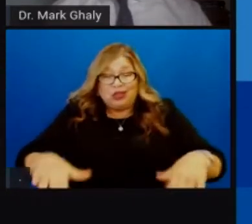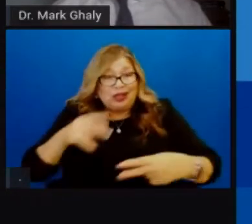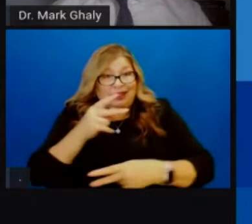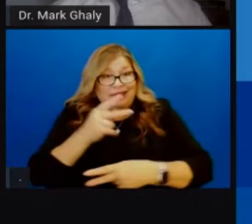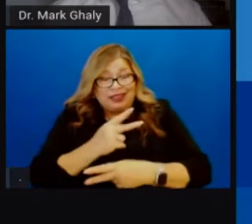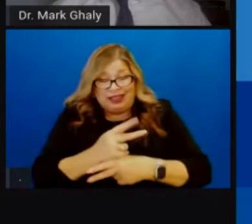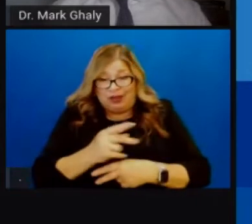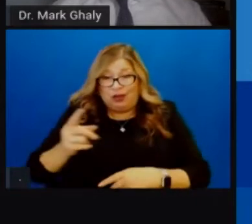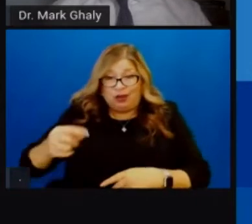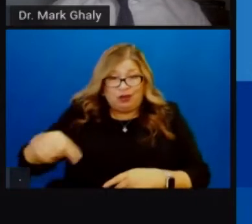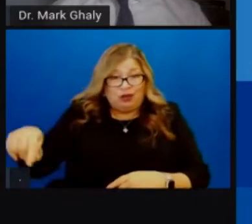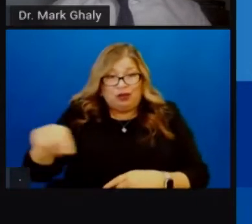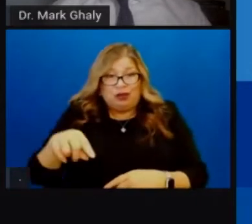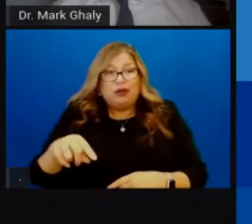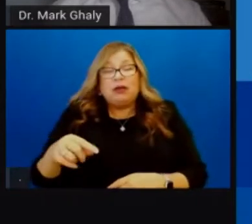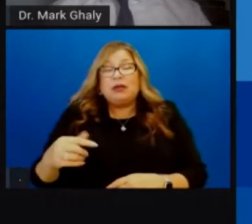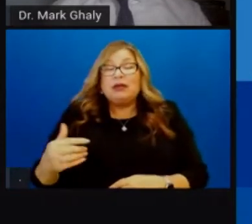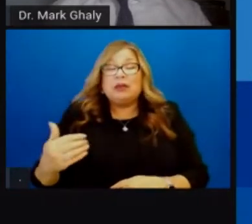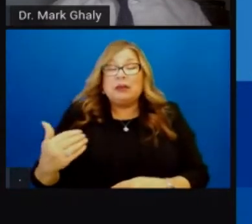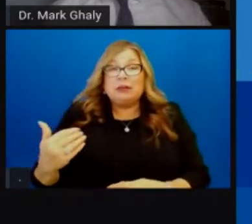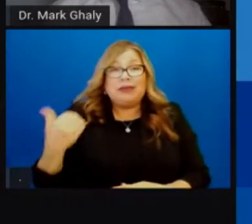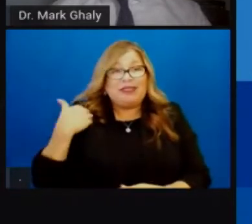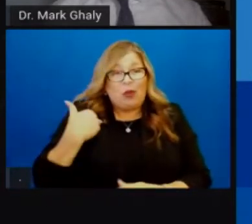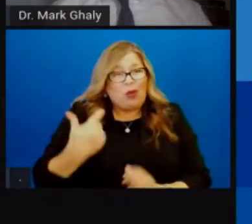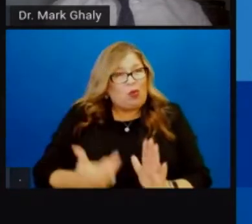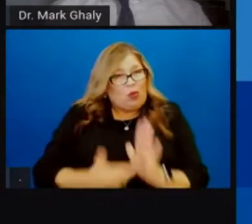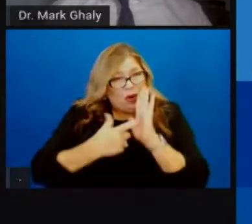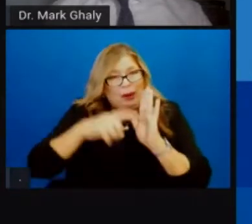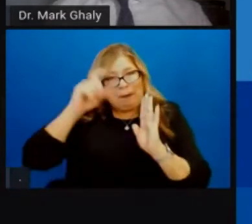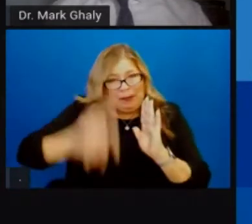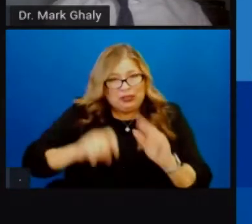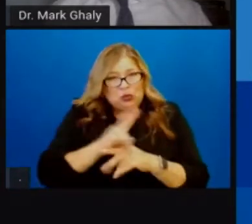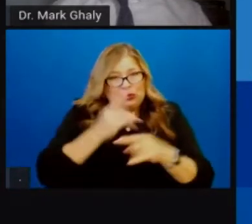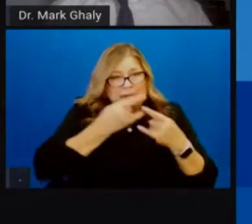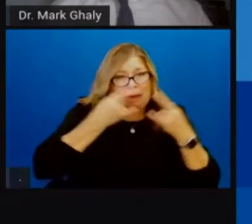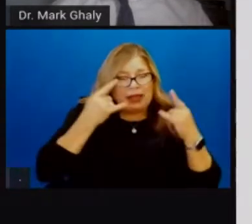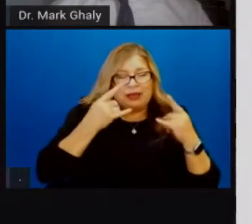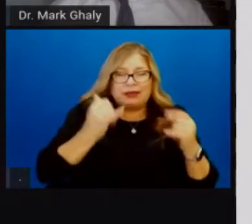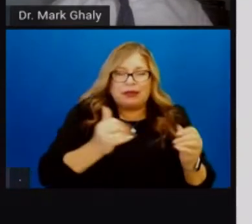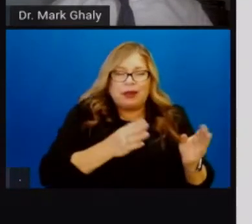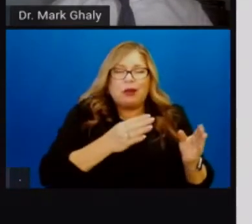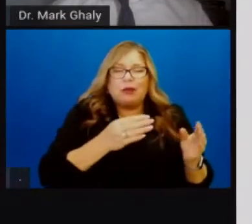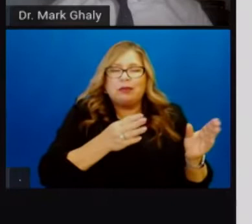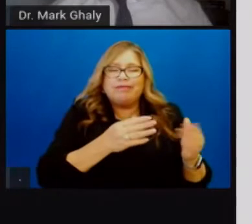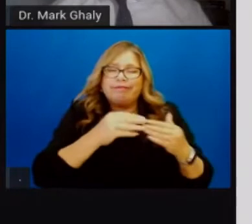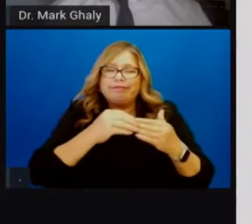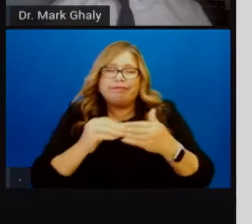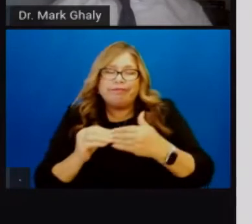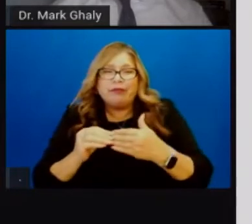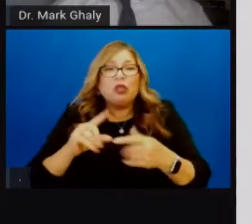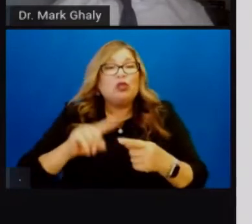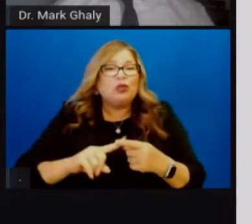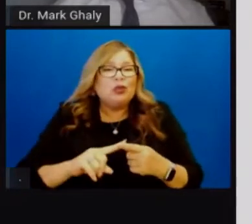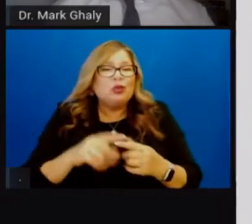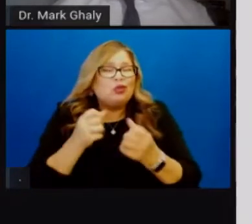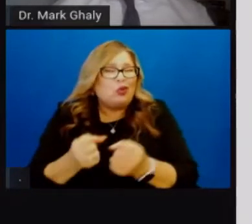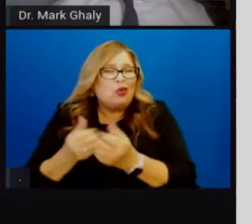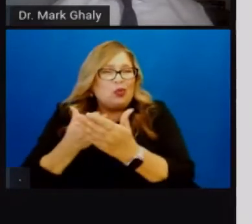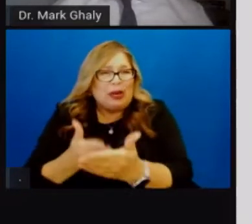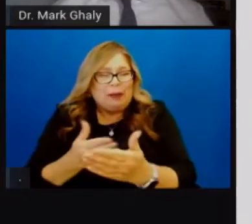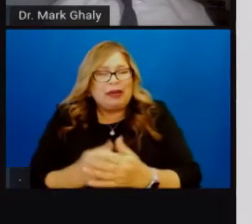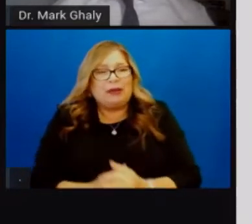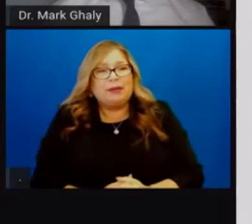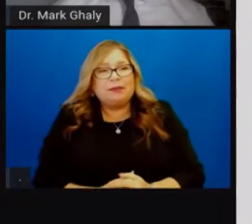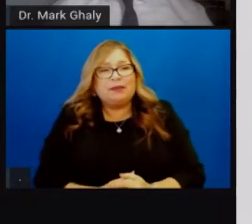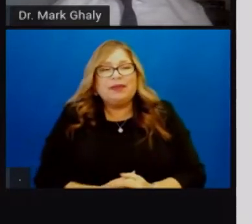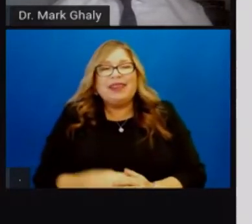is going to be moved to strongly recommended. Next slide. Again, just the first slide I led